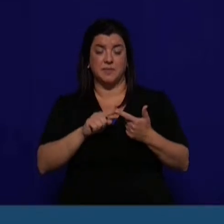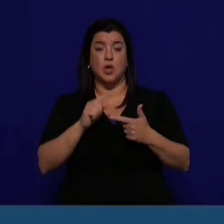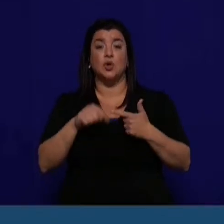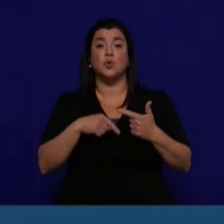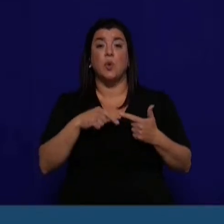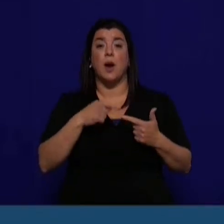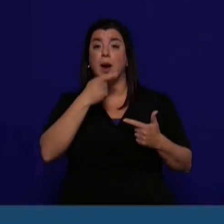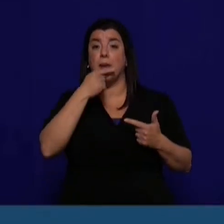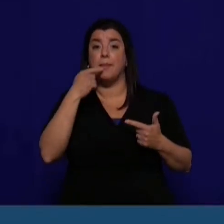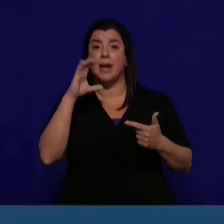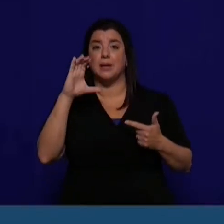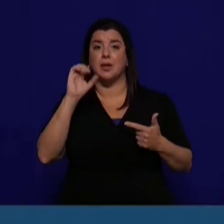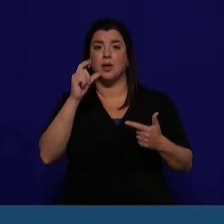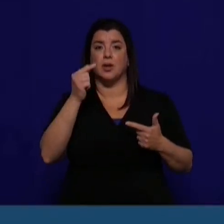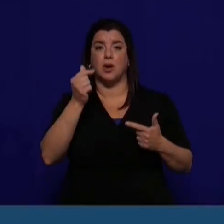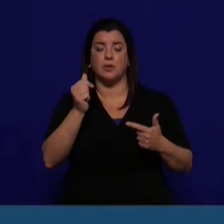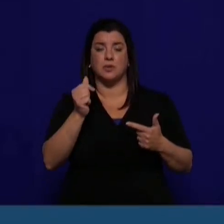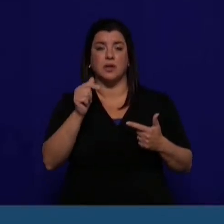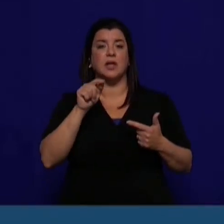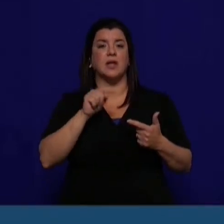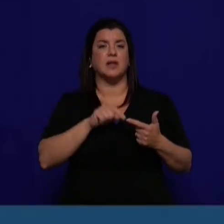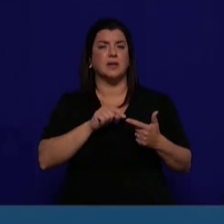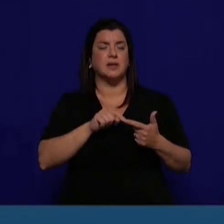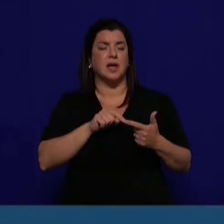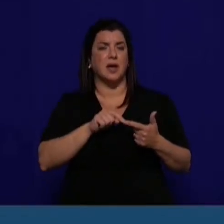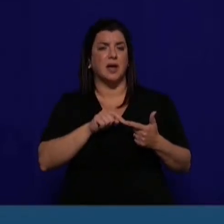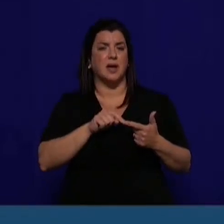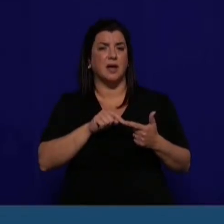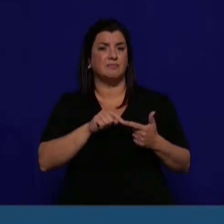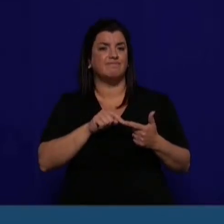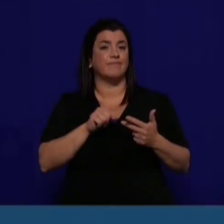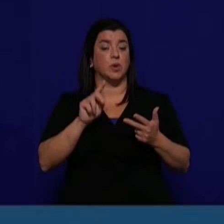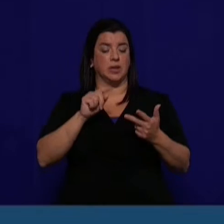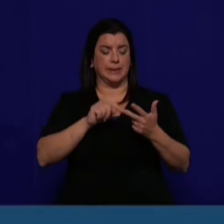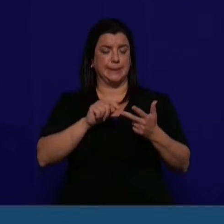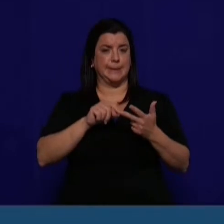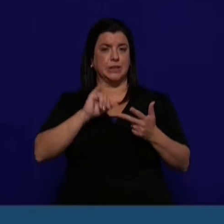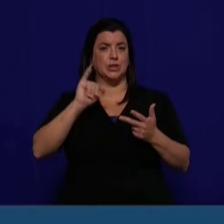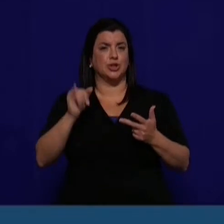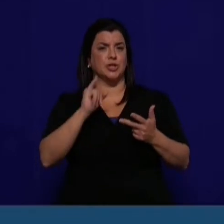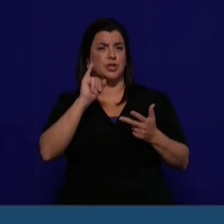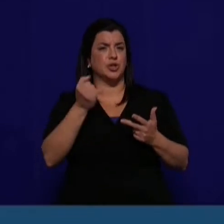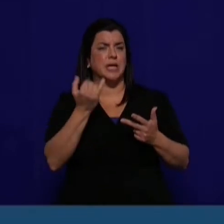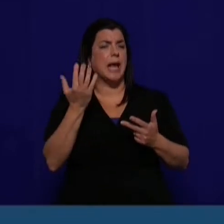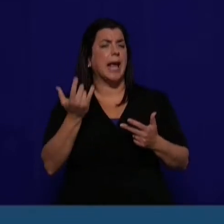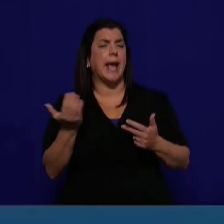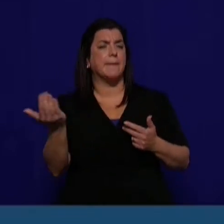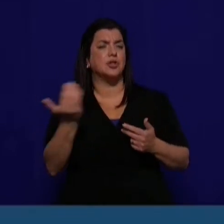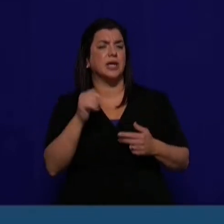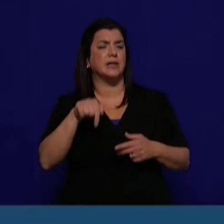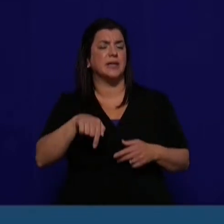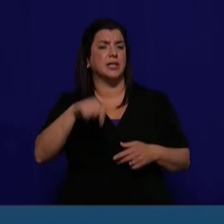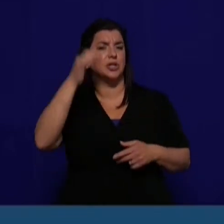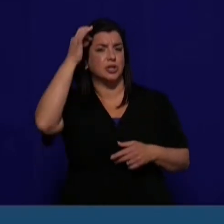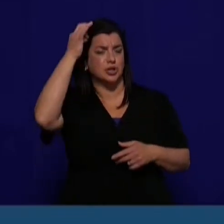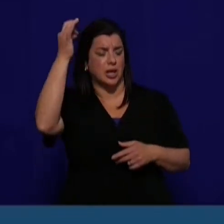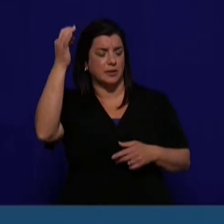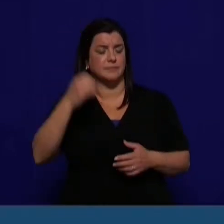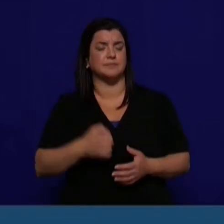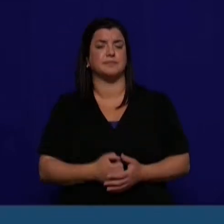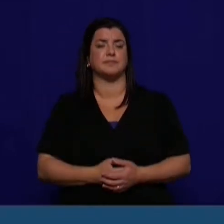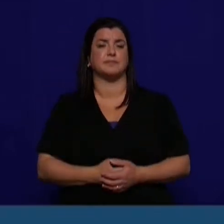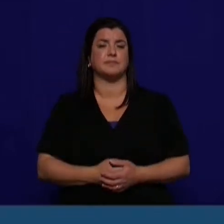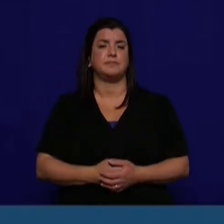And thirdly, how many doses of the Johnson & Johnson vaccine do we have coming this month? And given it's a single-dose vaccine, how will